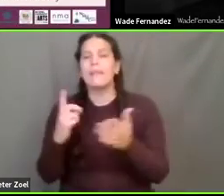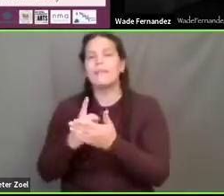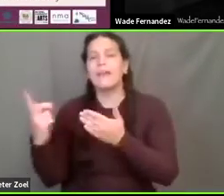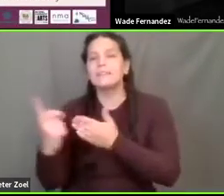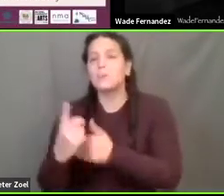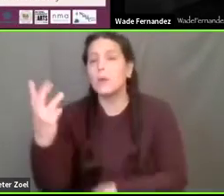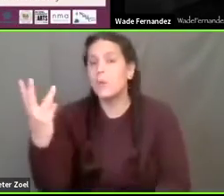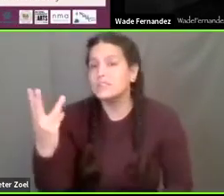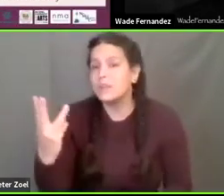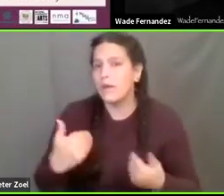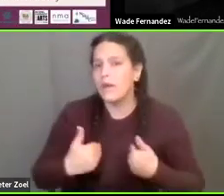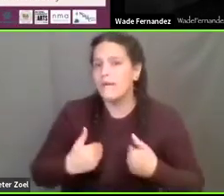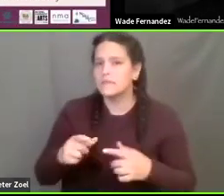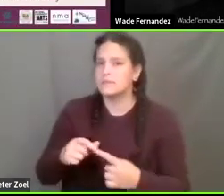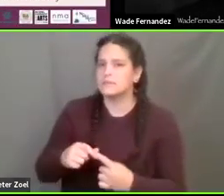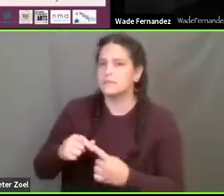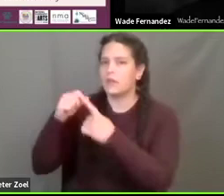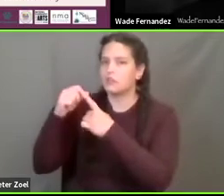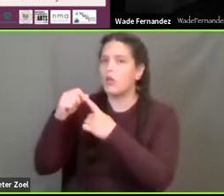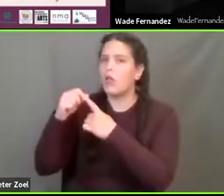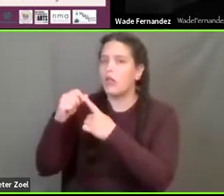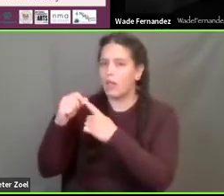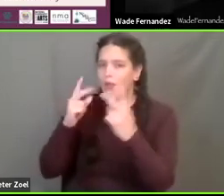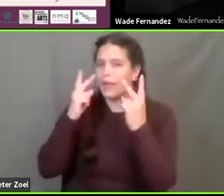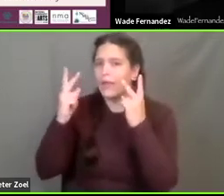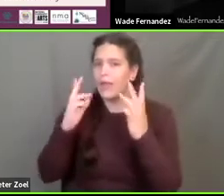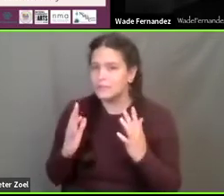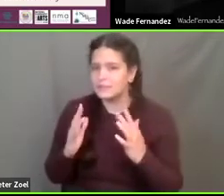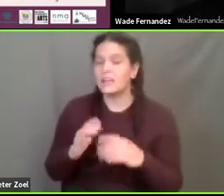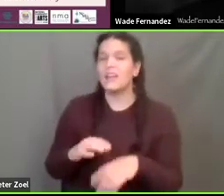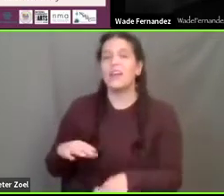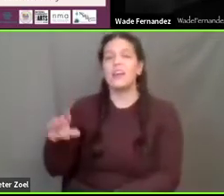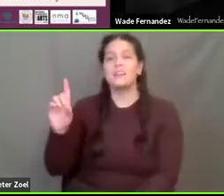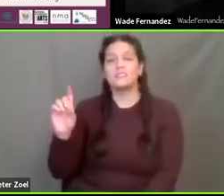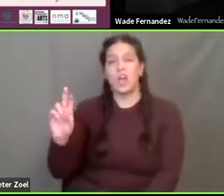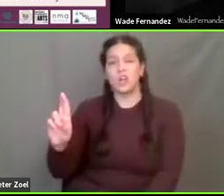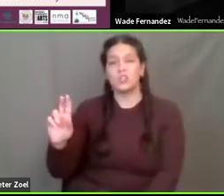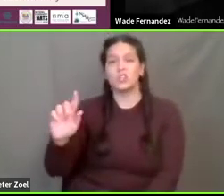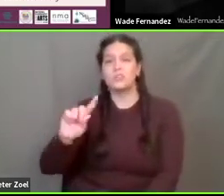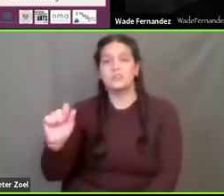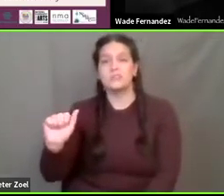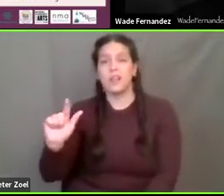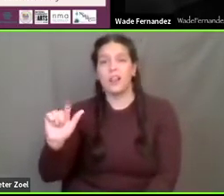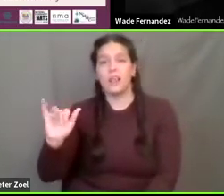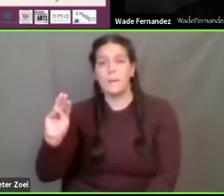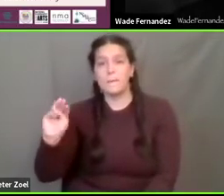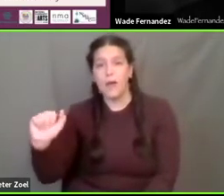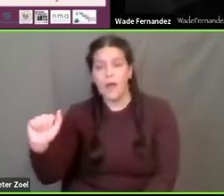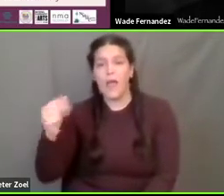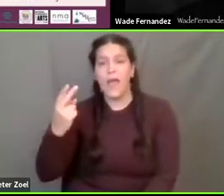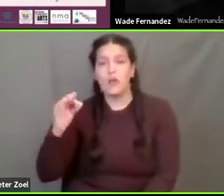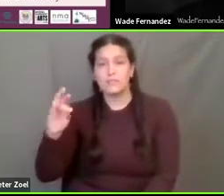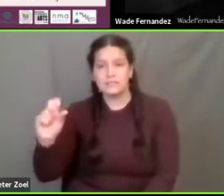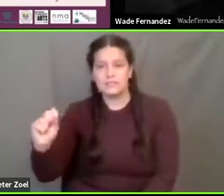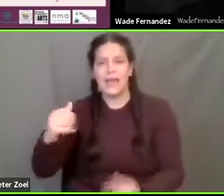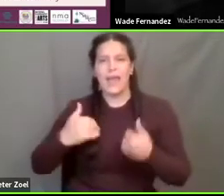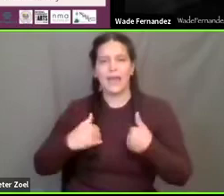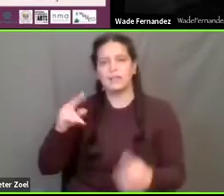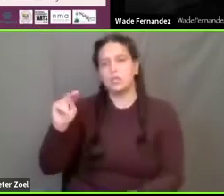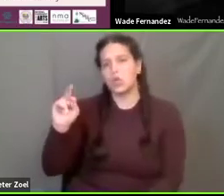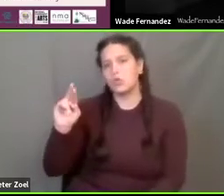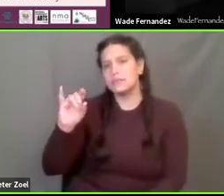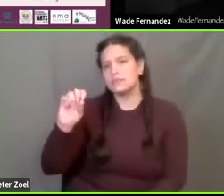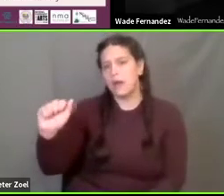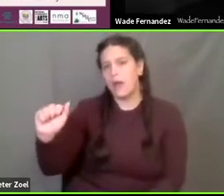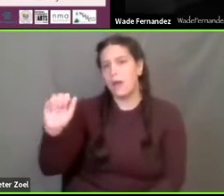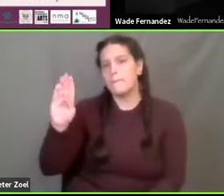Wednesday we have a very special guest. We've got Dr. Zalima Harris. And we had Narissa Bond here a few weeks ago,